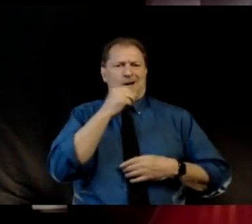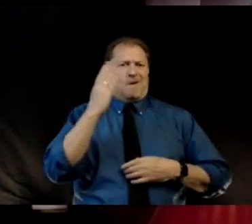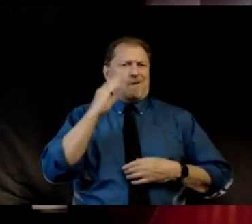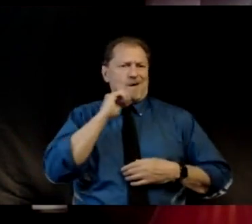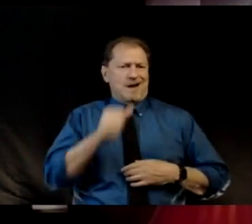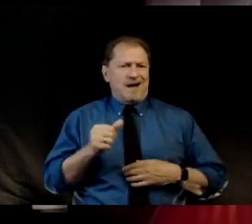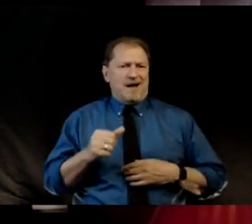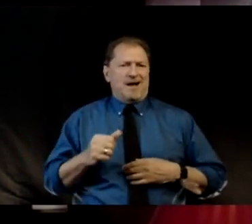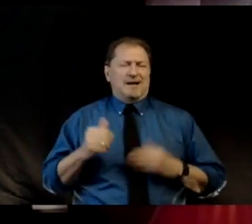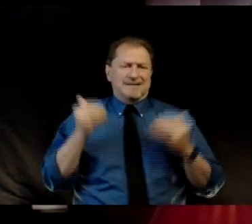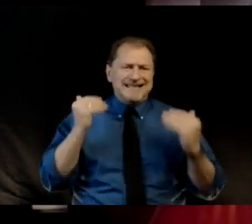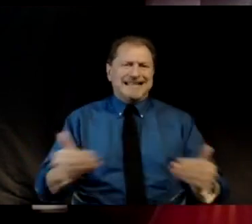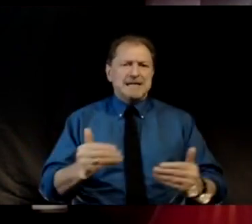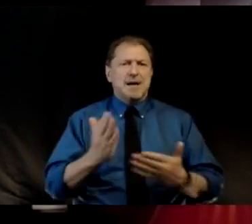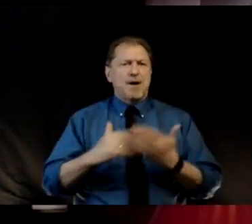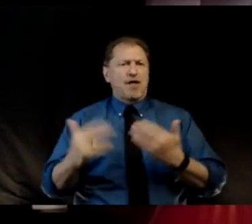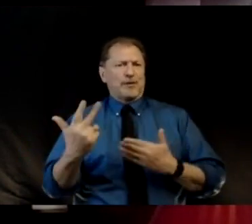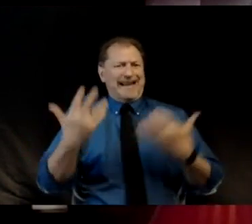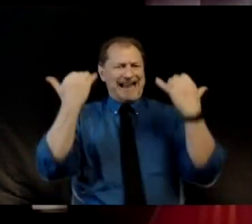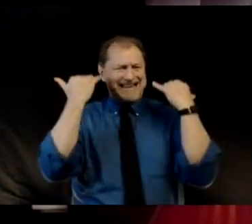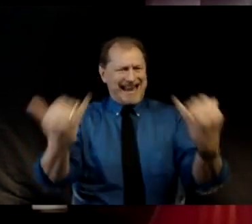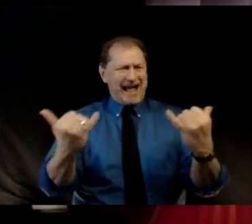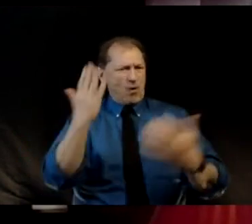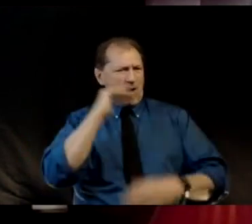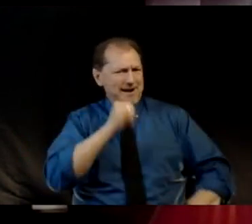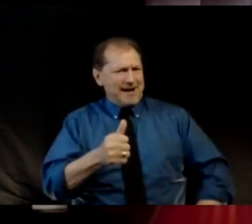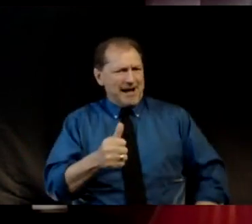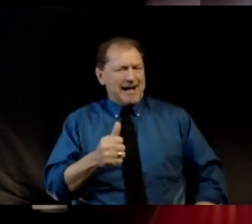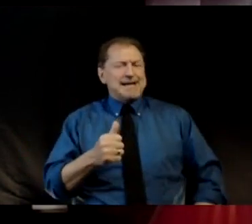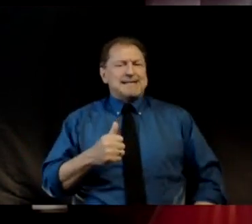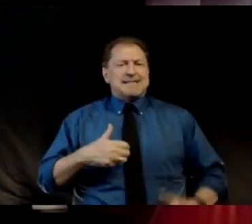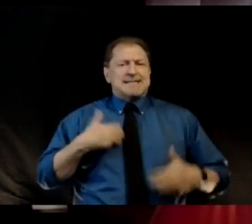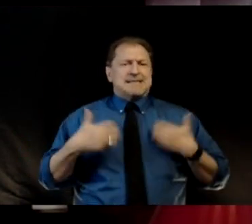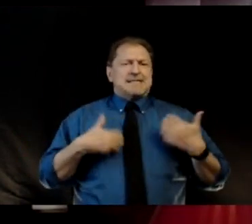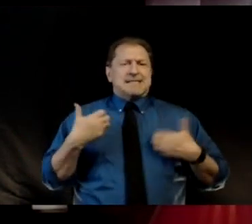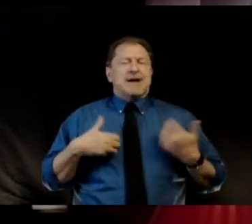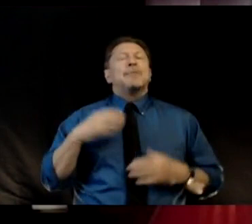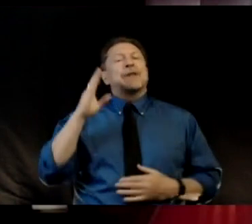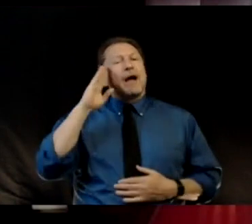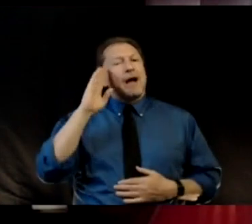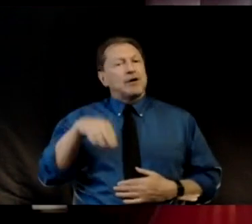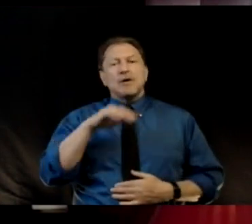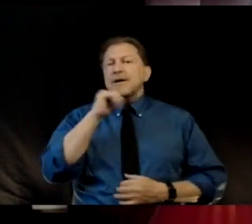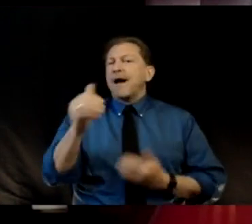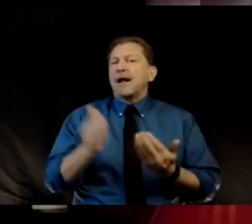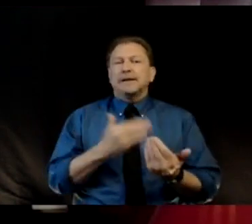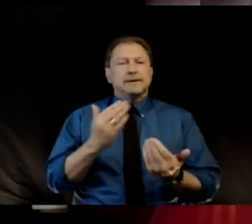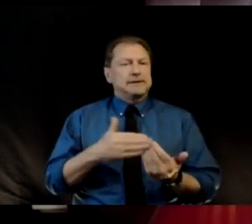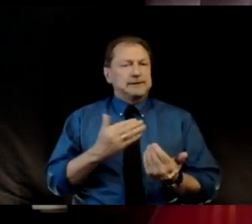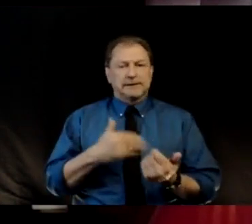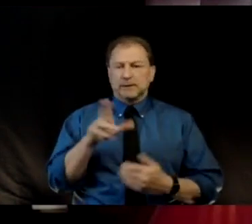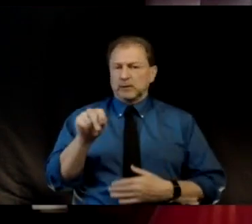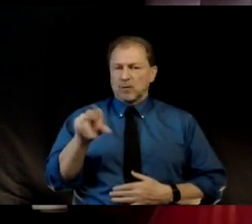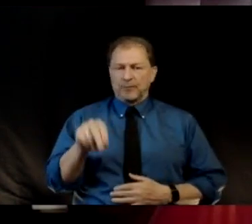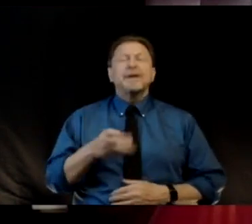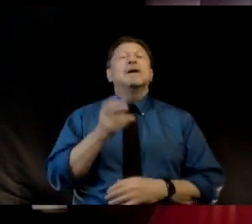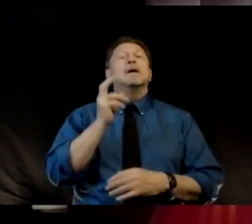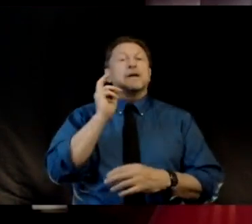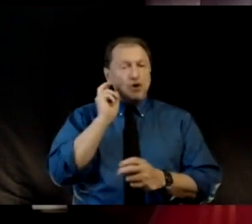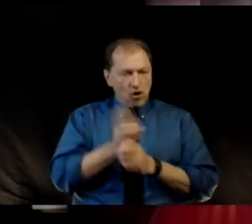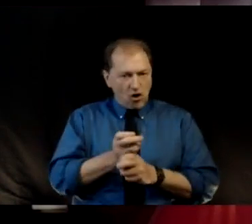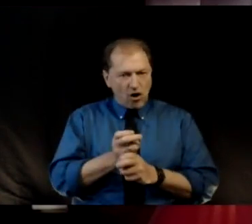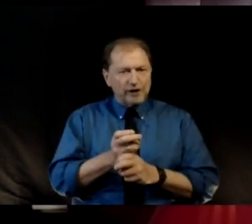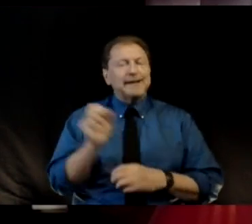now? Well, there's no doubt this is hard. But public health means that each of us is working to